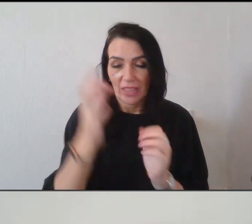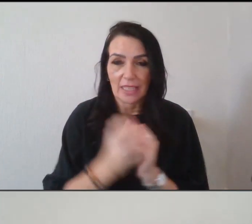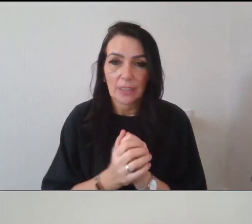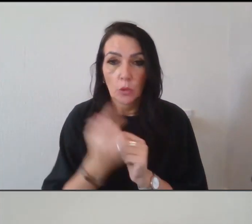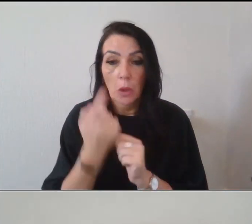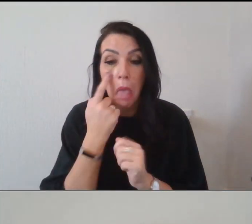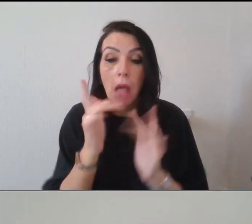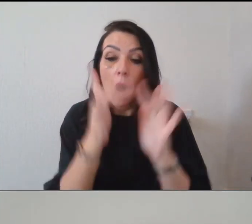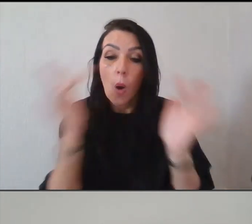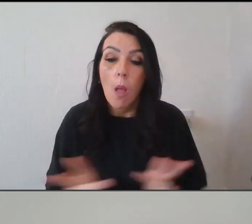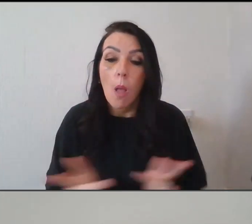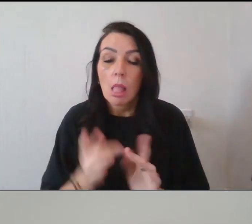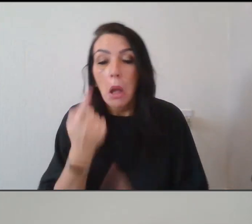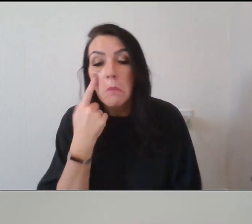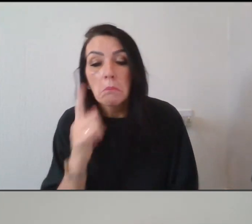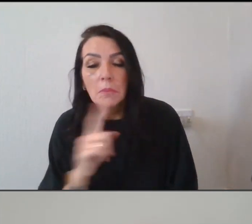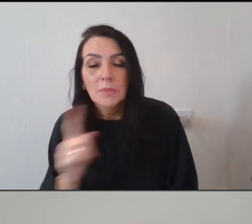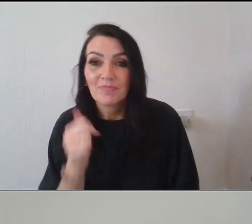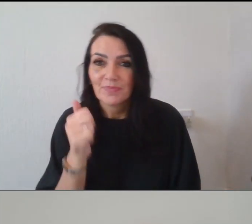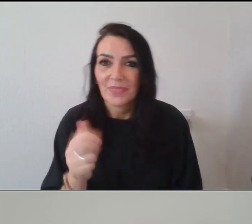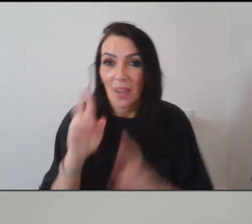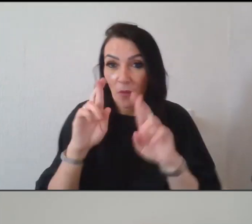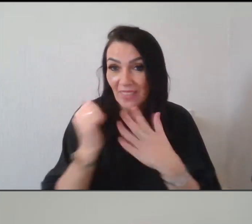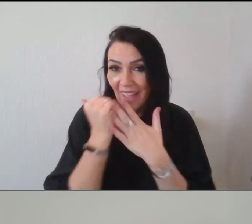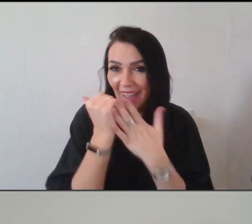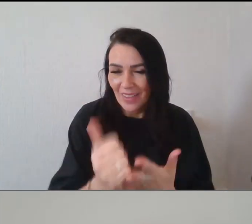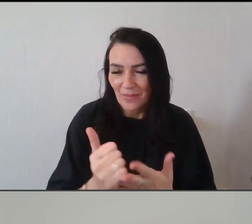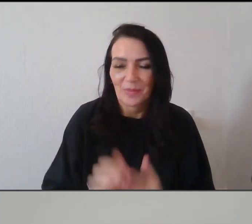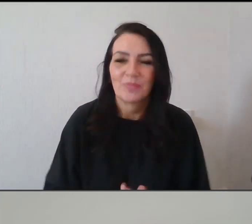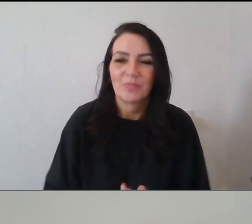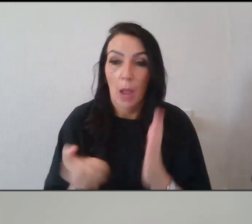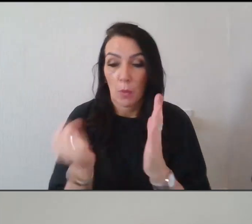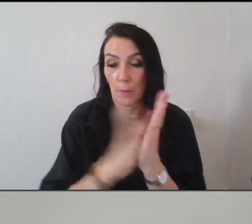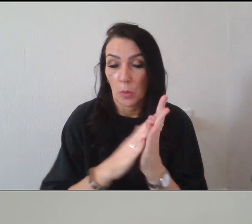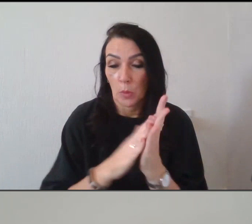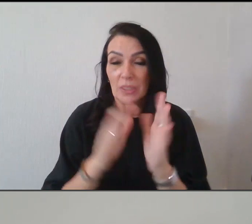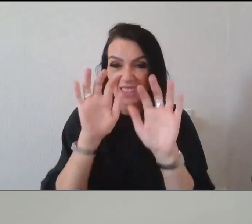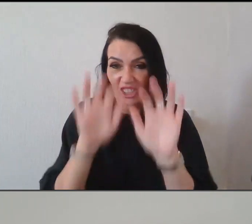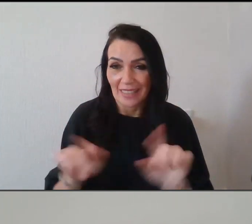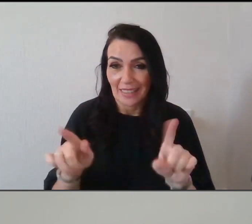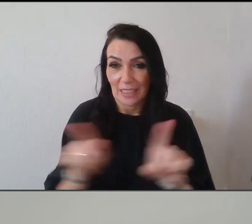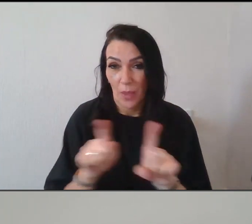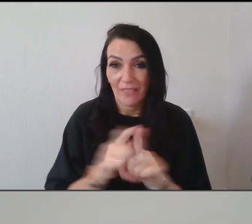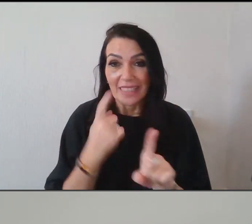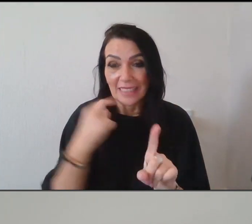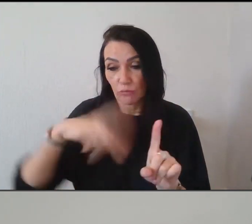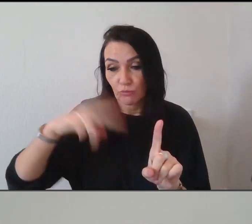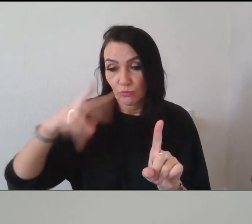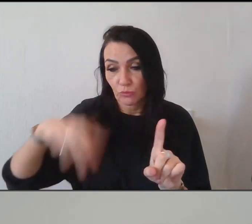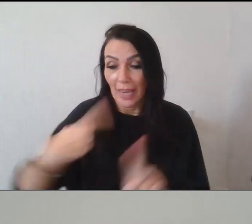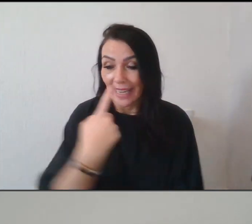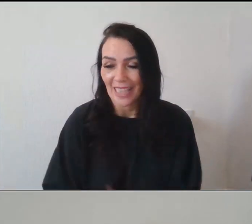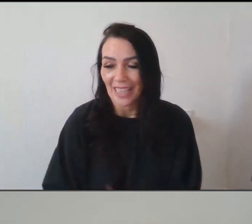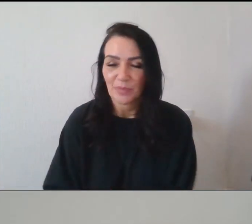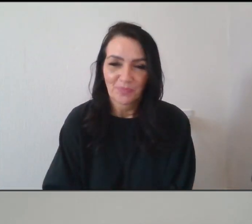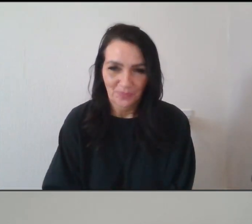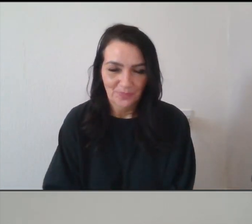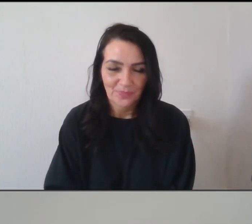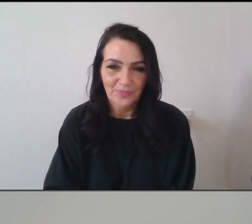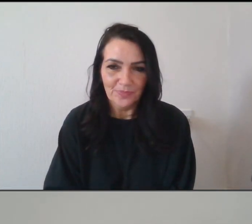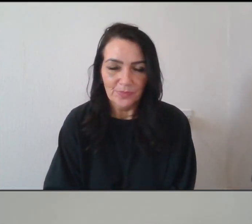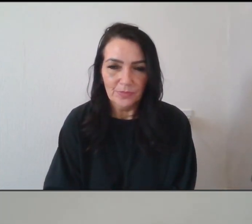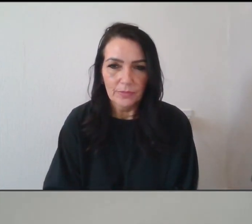online. Yeah, hopefully that's helpful. I could maybe post them in the chat as well, if that's easier, if anyone wants to note them down. Did you